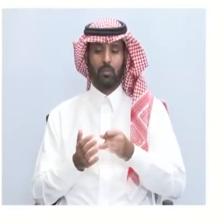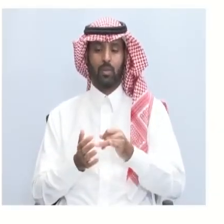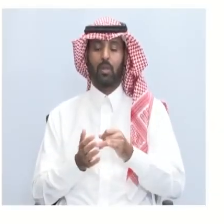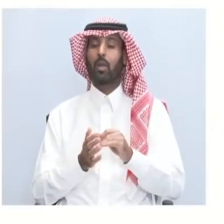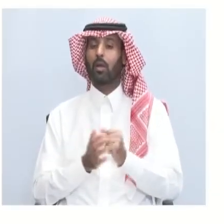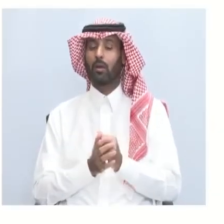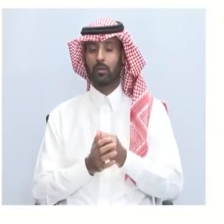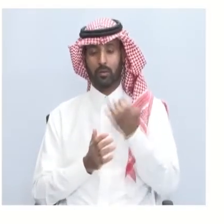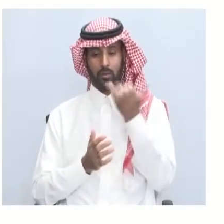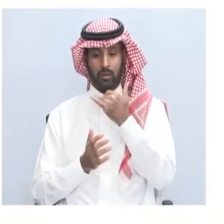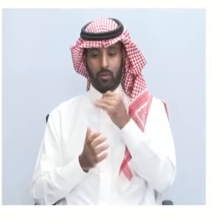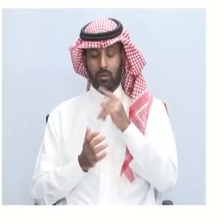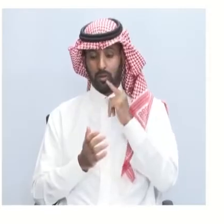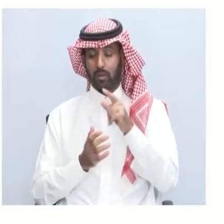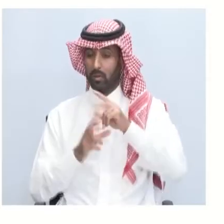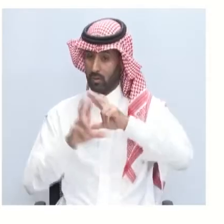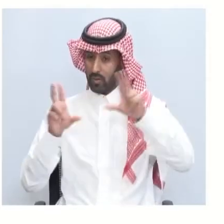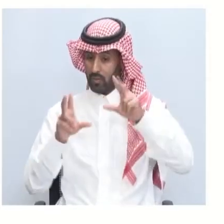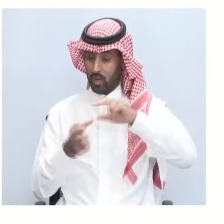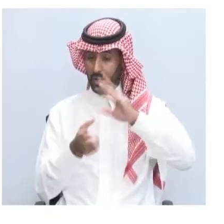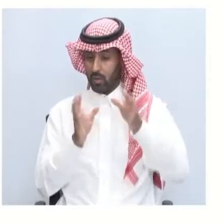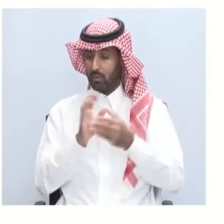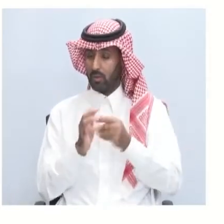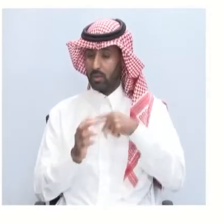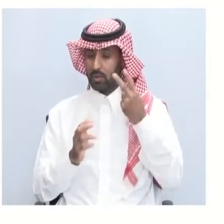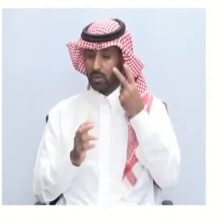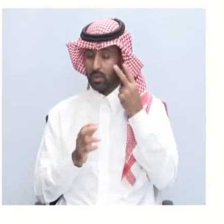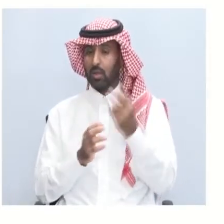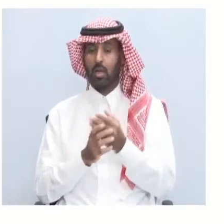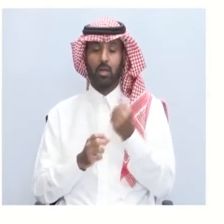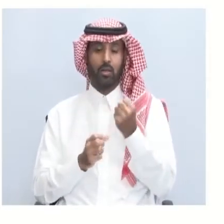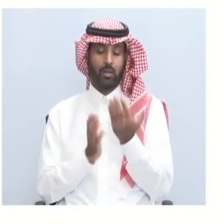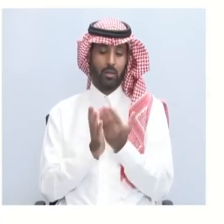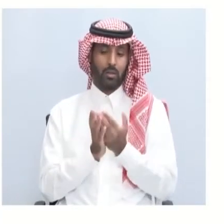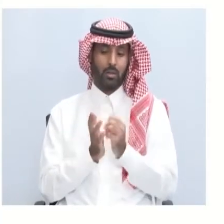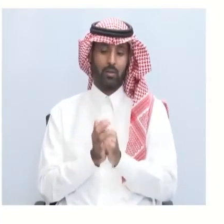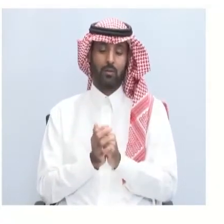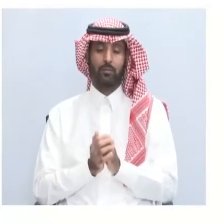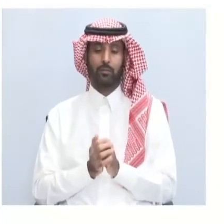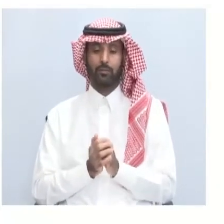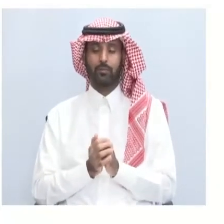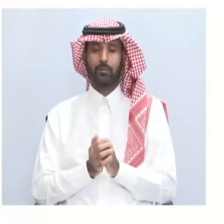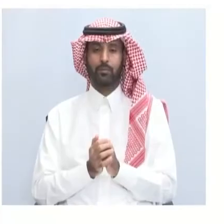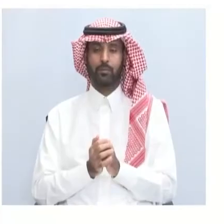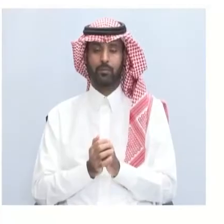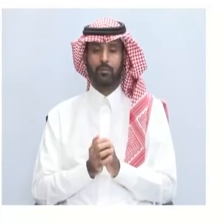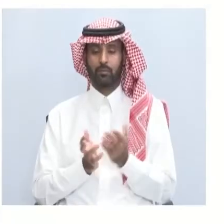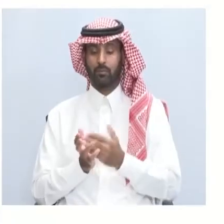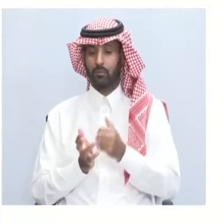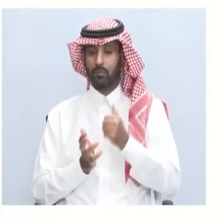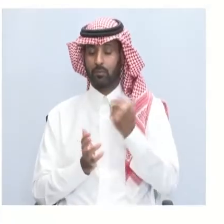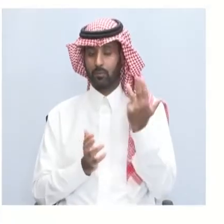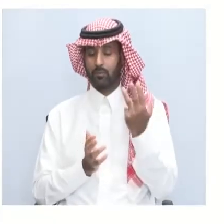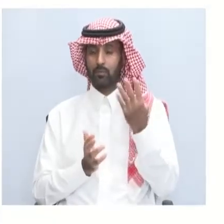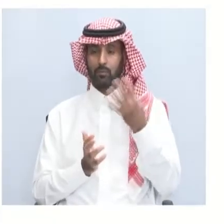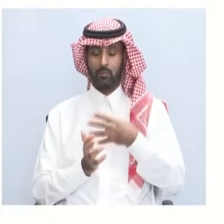which is the Unit 4 TV Around the World, the second lesson, the pair work, page 49. But before we do that, let's